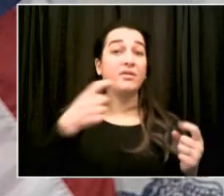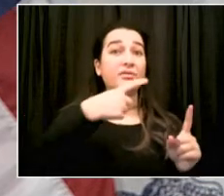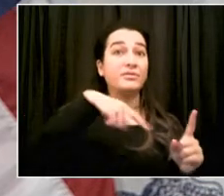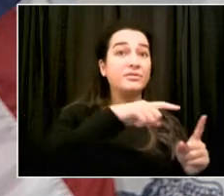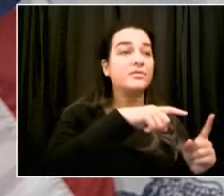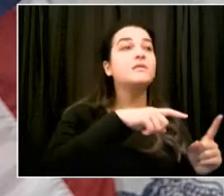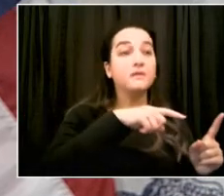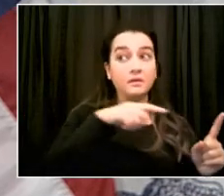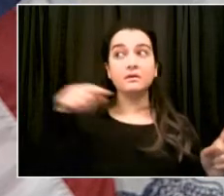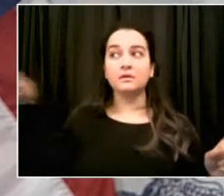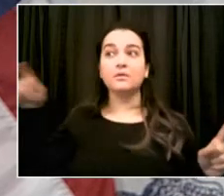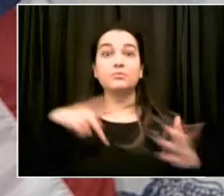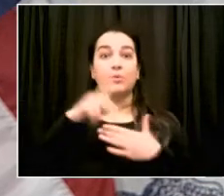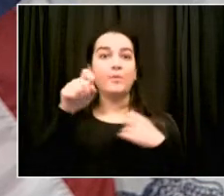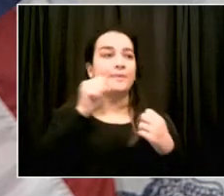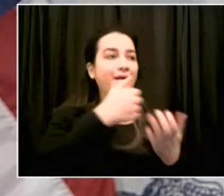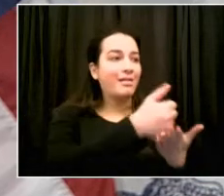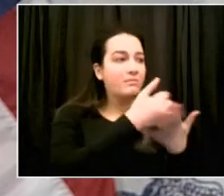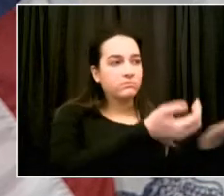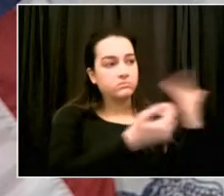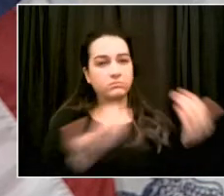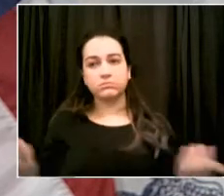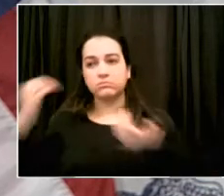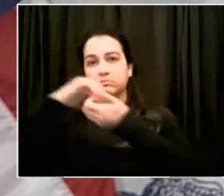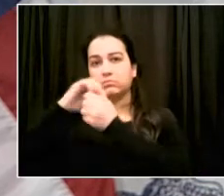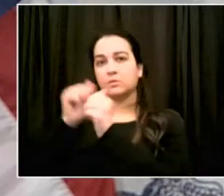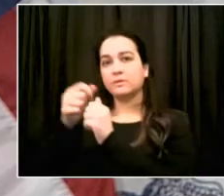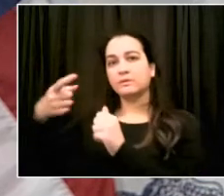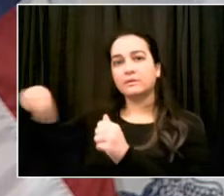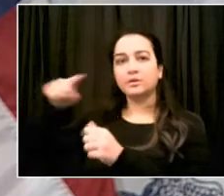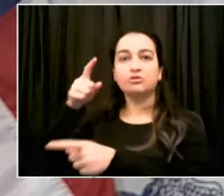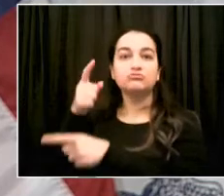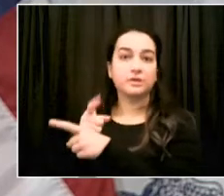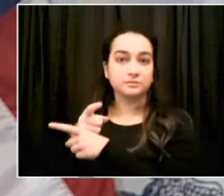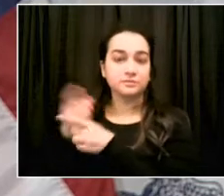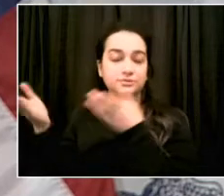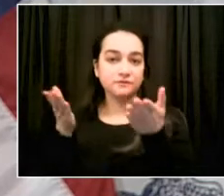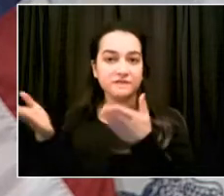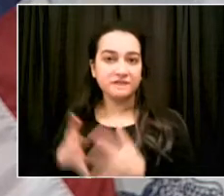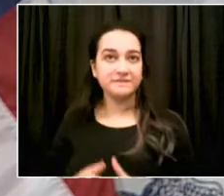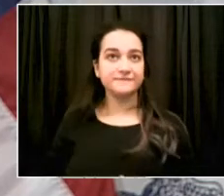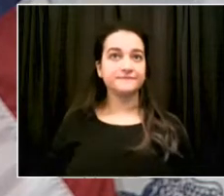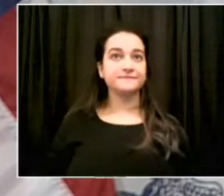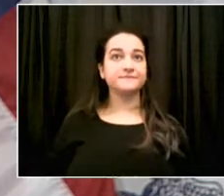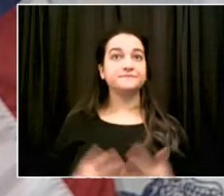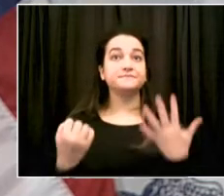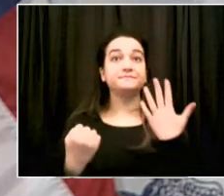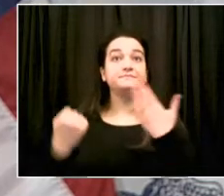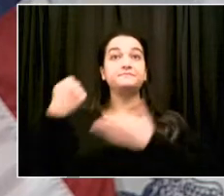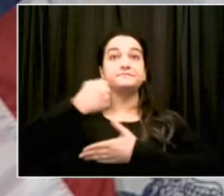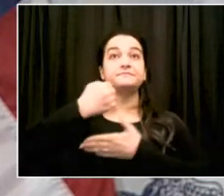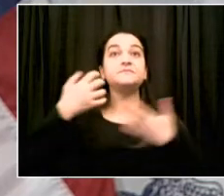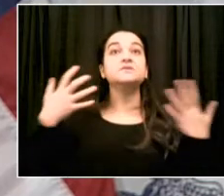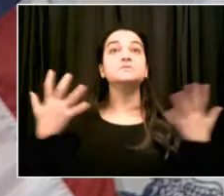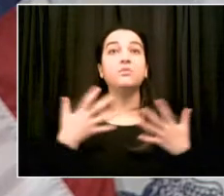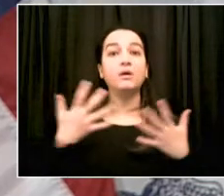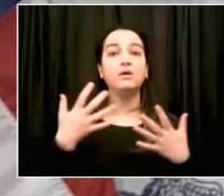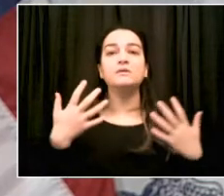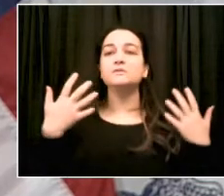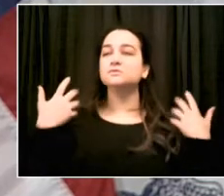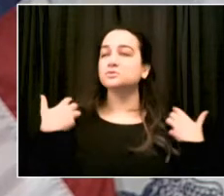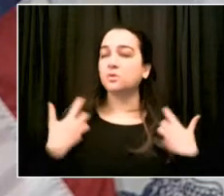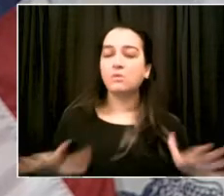possible so they never end up homeless is what we want to do first and foremost. That's the whole concept of making mental health services available more